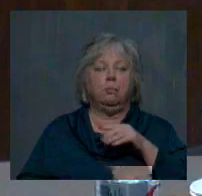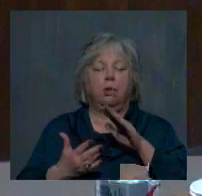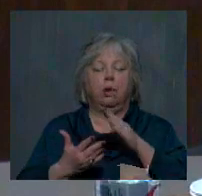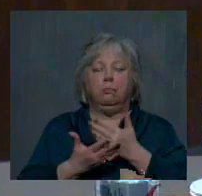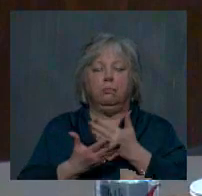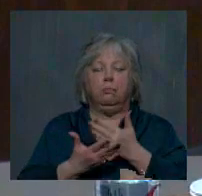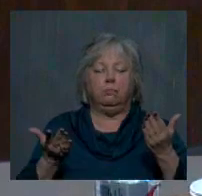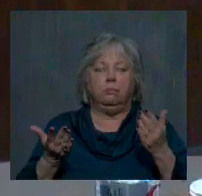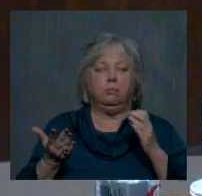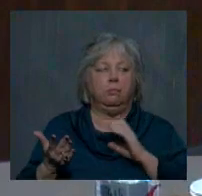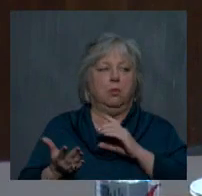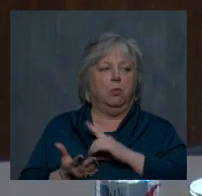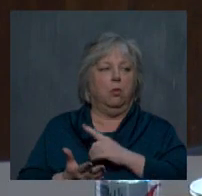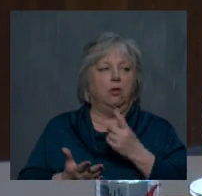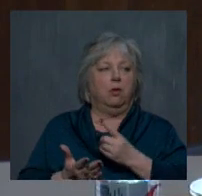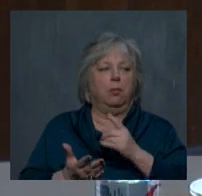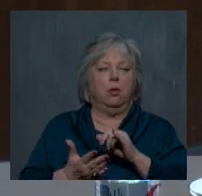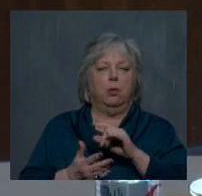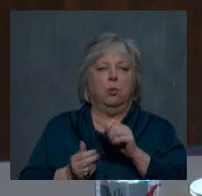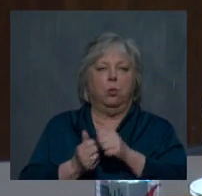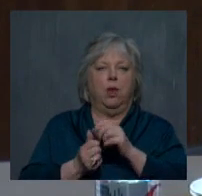that has to do with